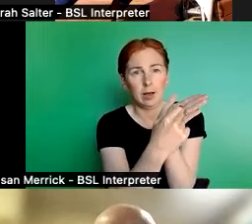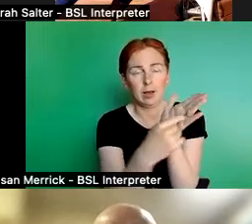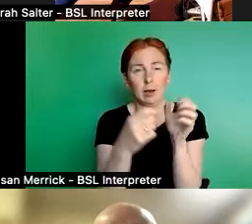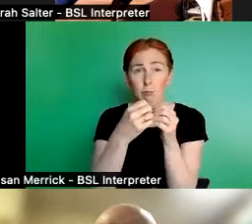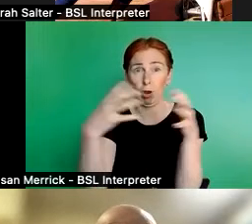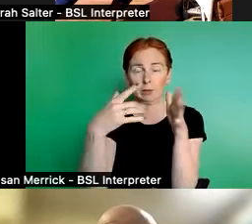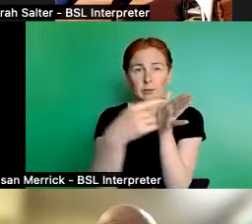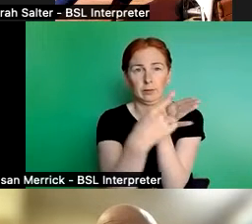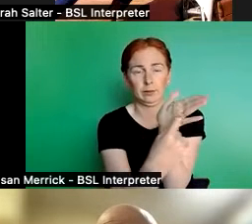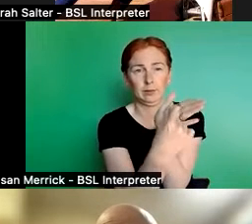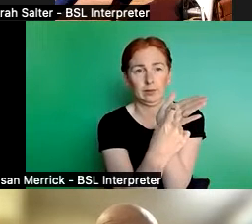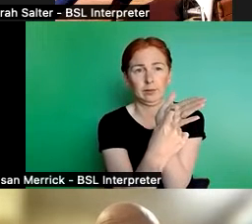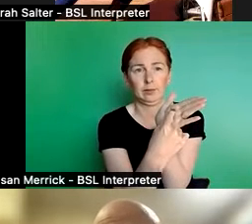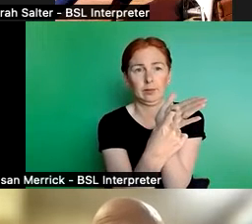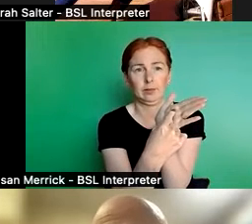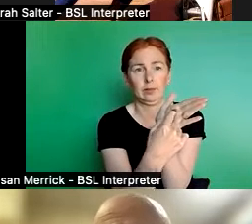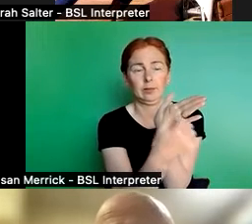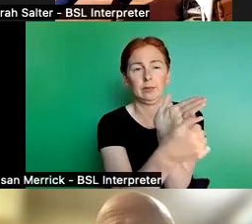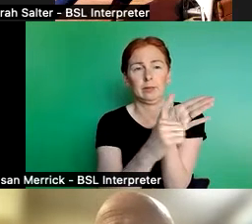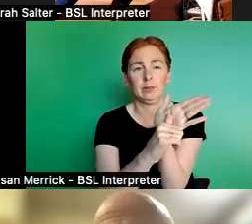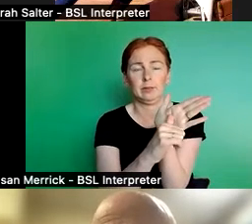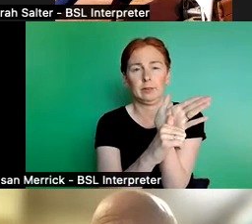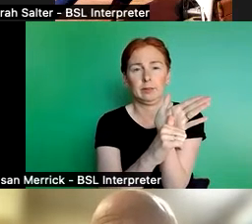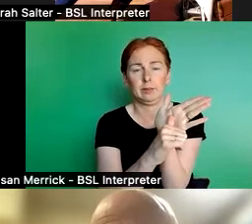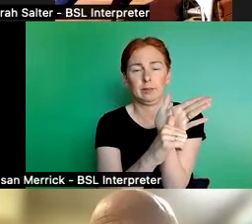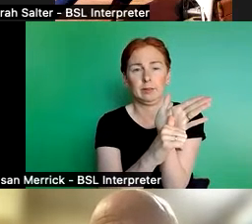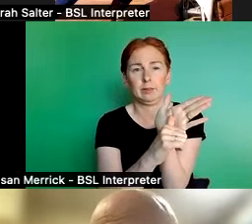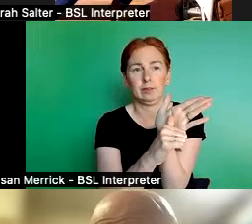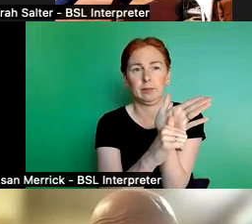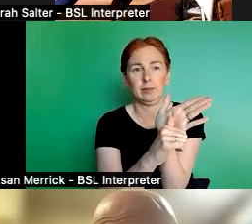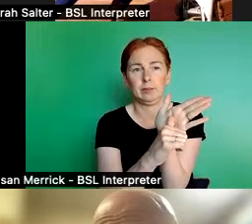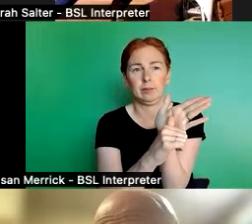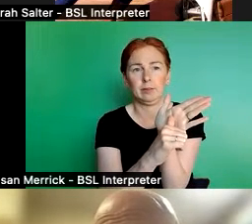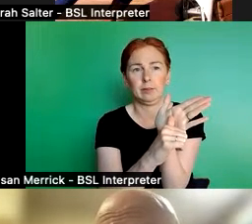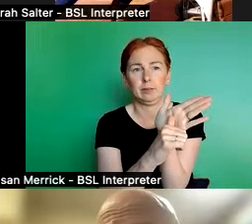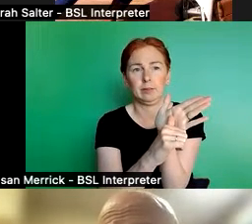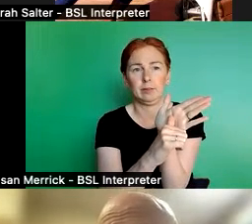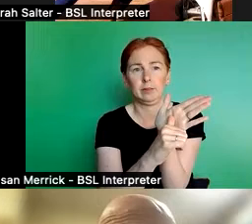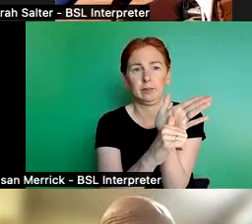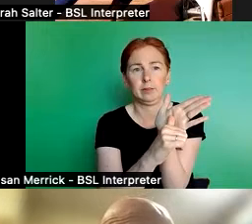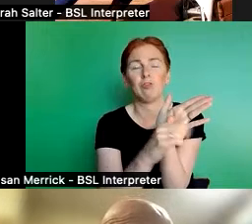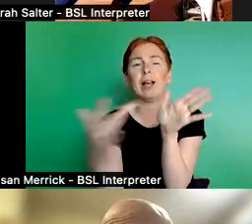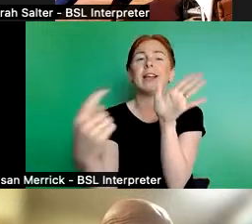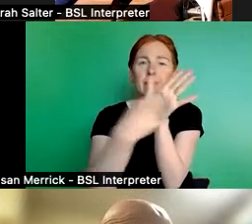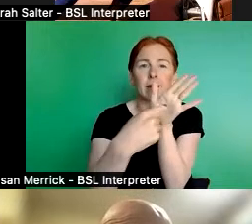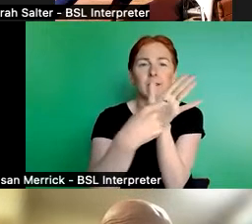what are giving that bright signal, and relatively well preserved retina in the center